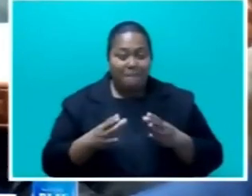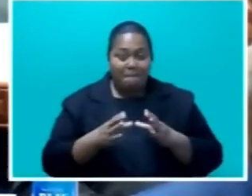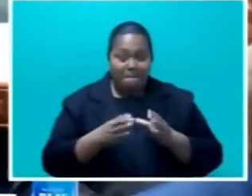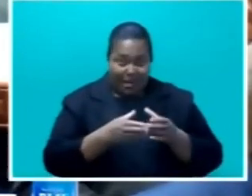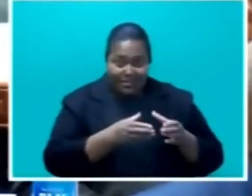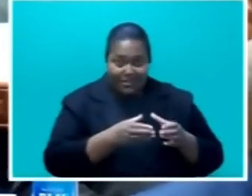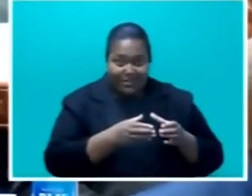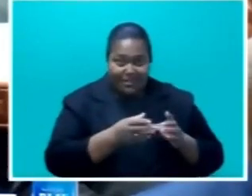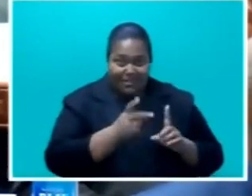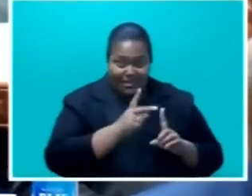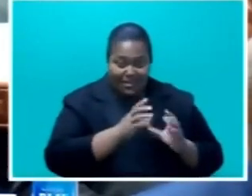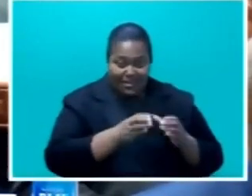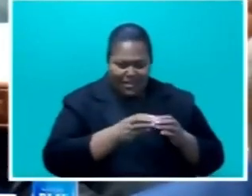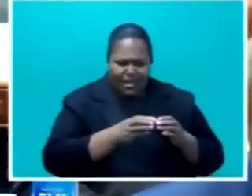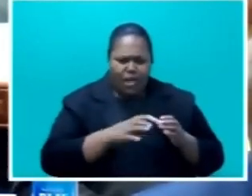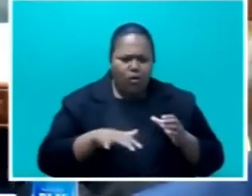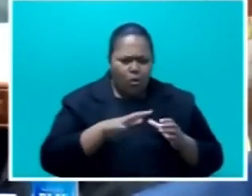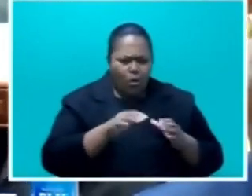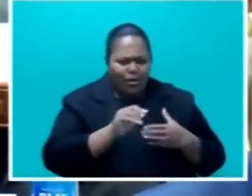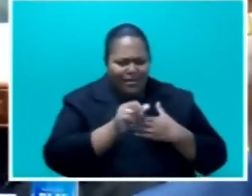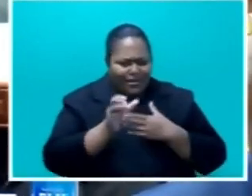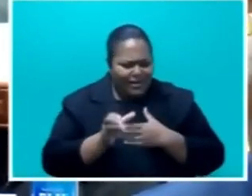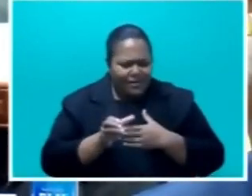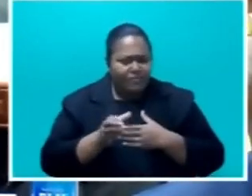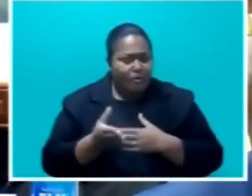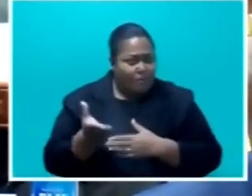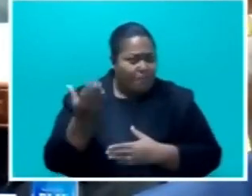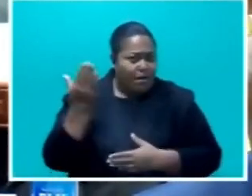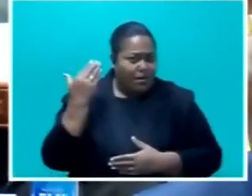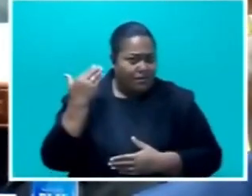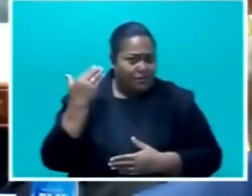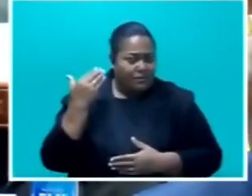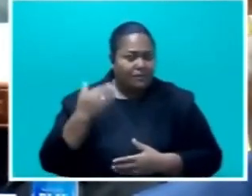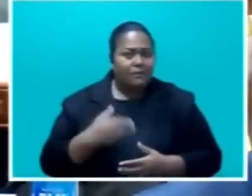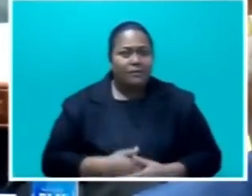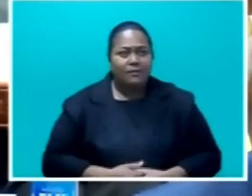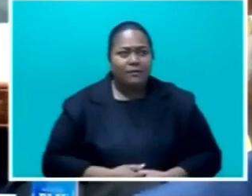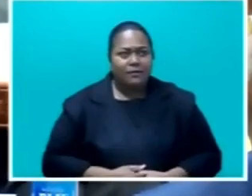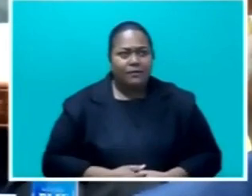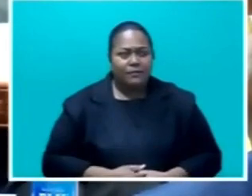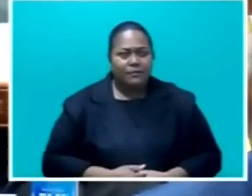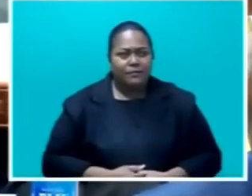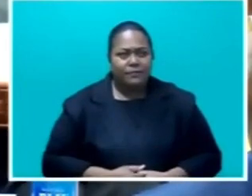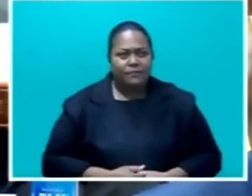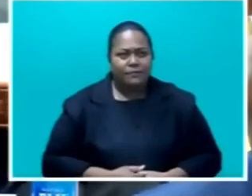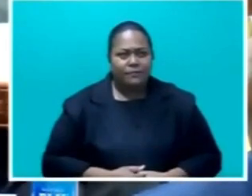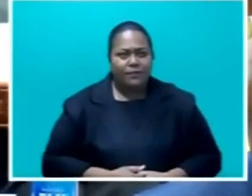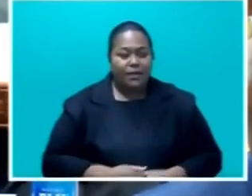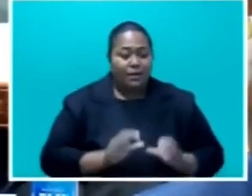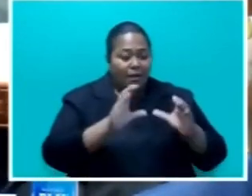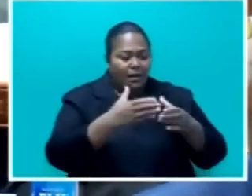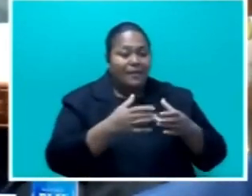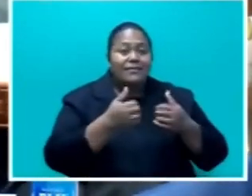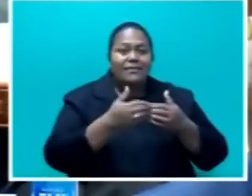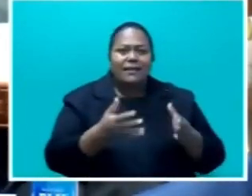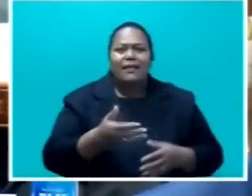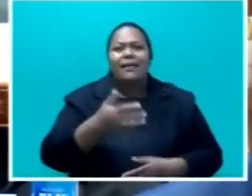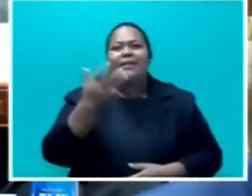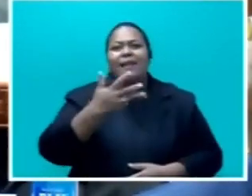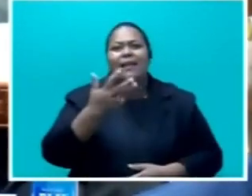its respected leaders of the past, the party began in the 1960s, Mr. Speaker